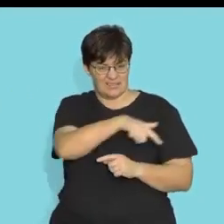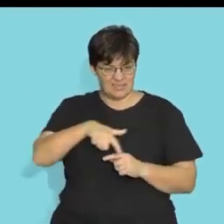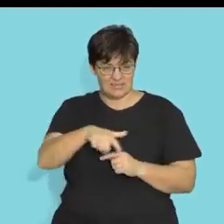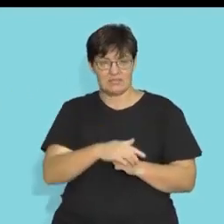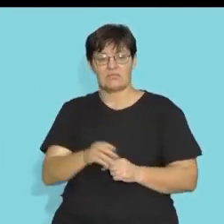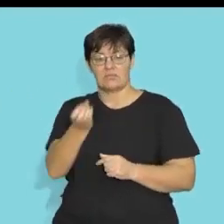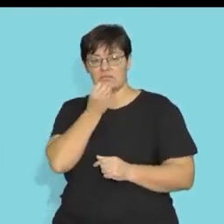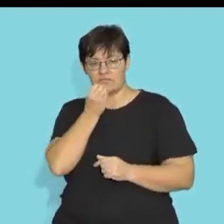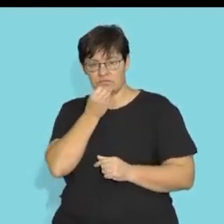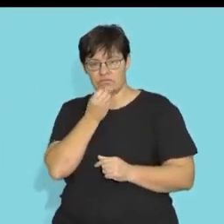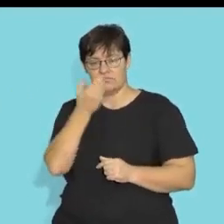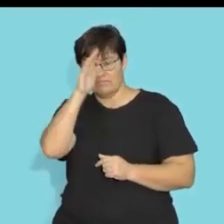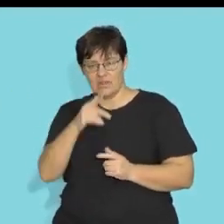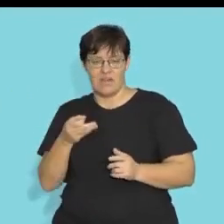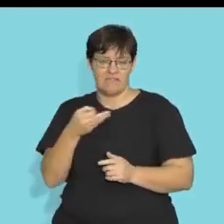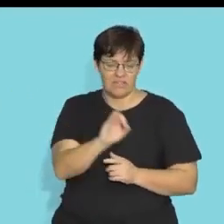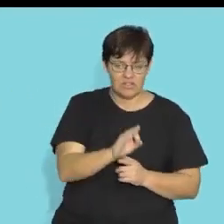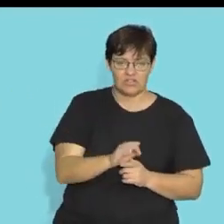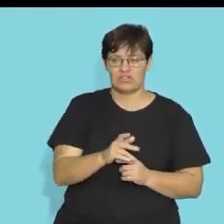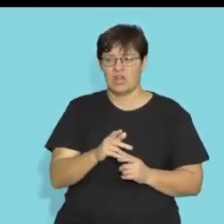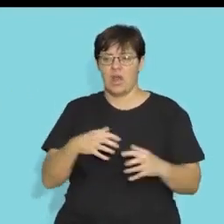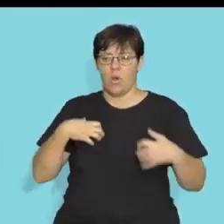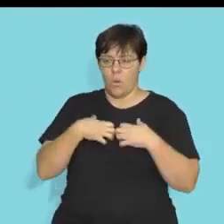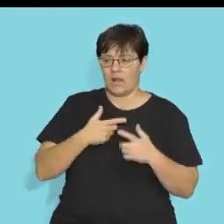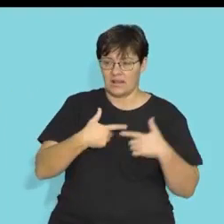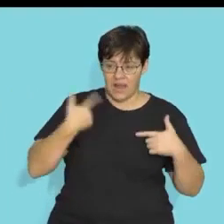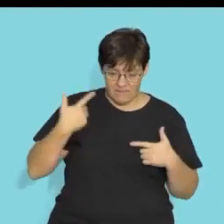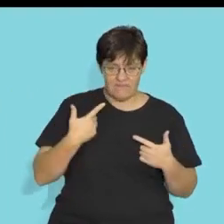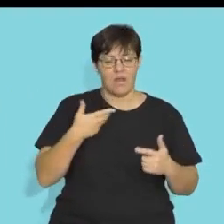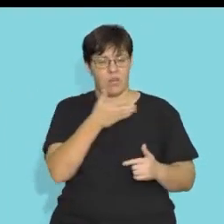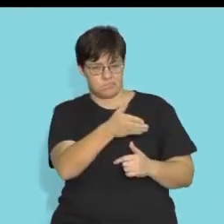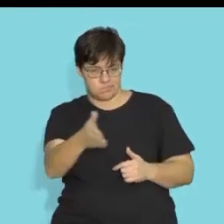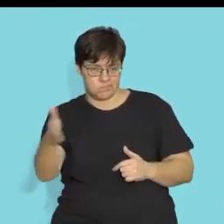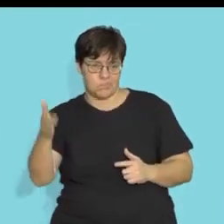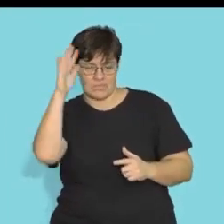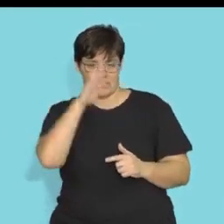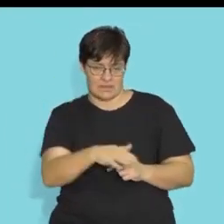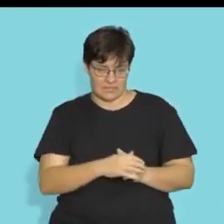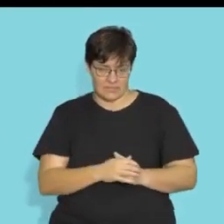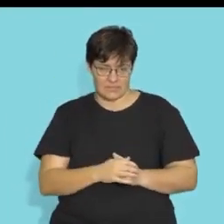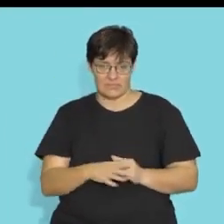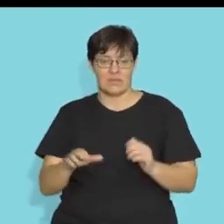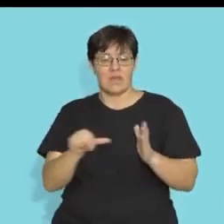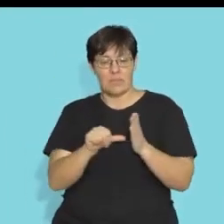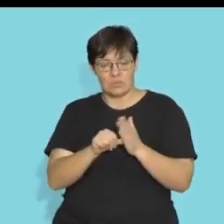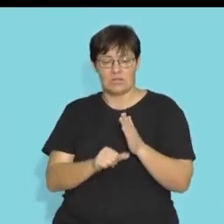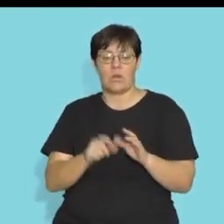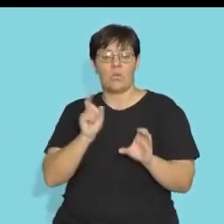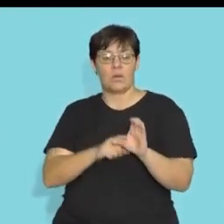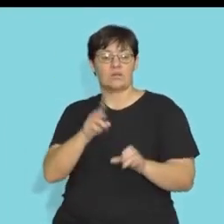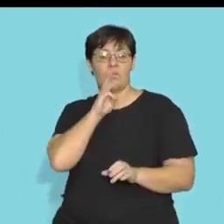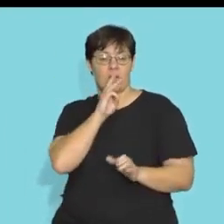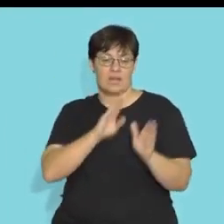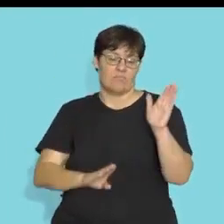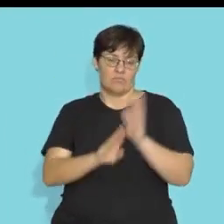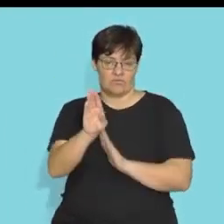are important as they provide food and habitat to fish and wildlife in a variety of different habitats.